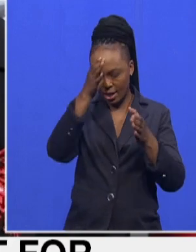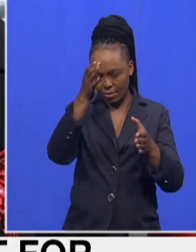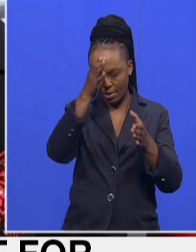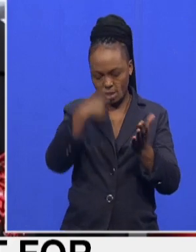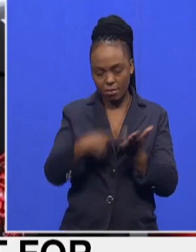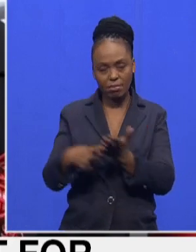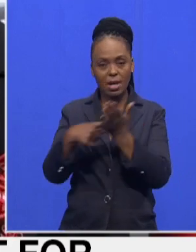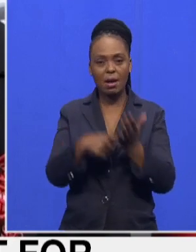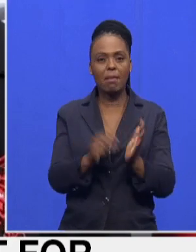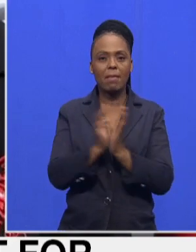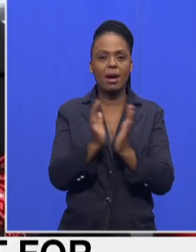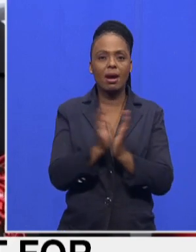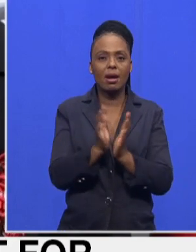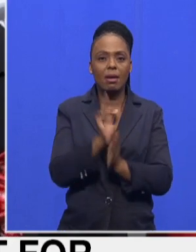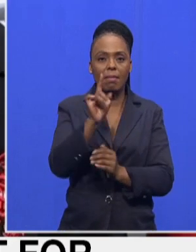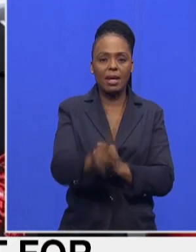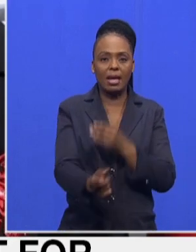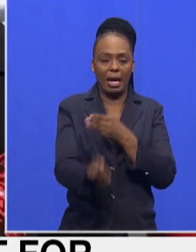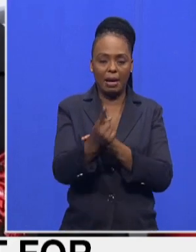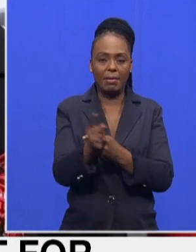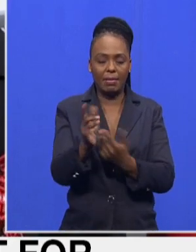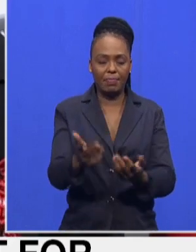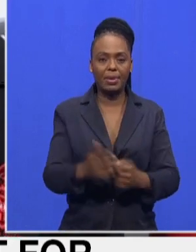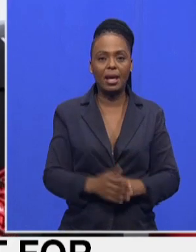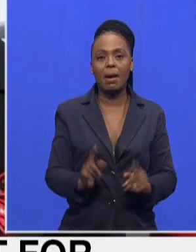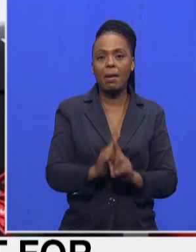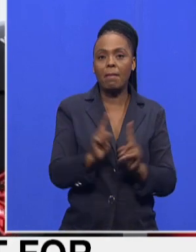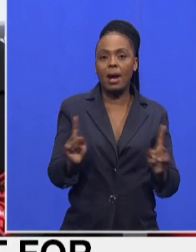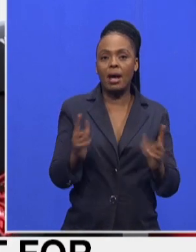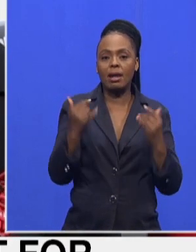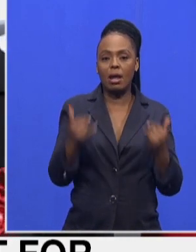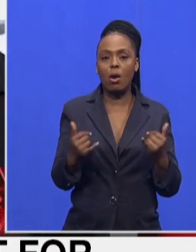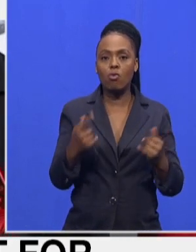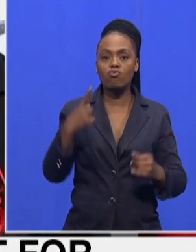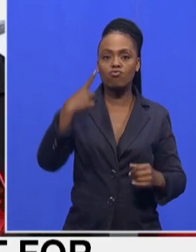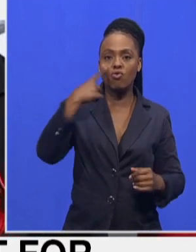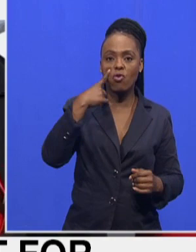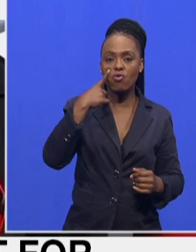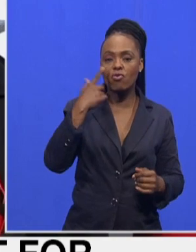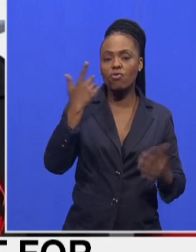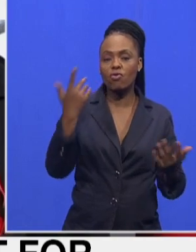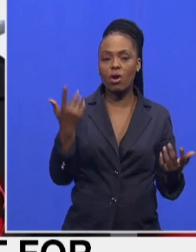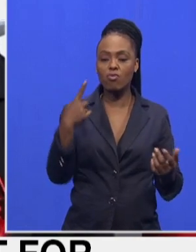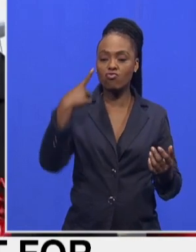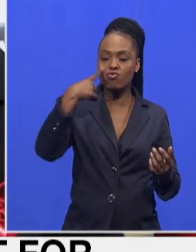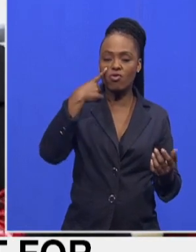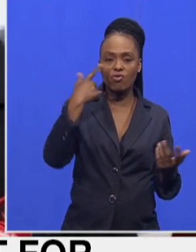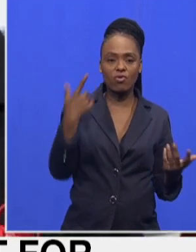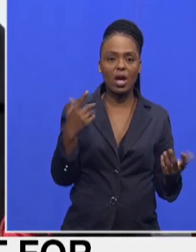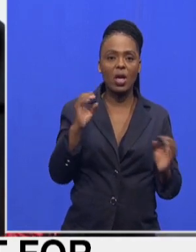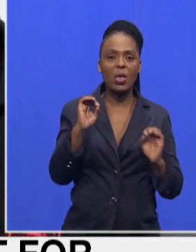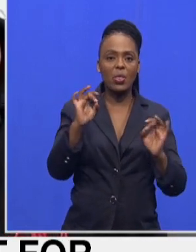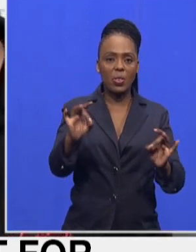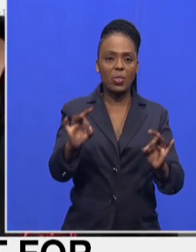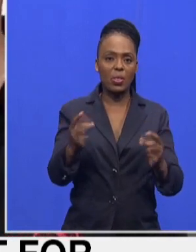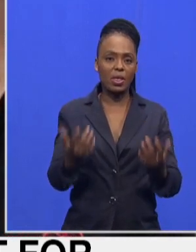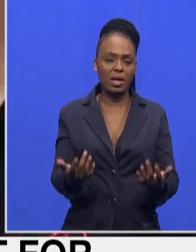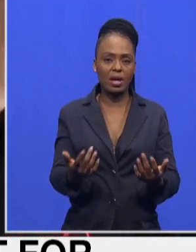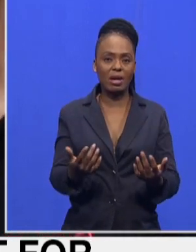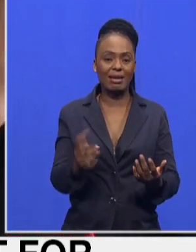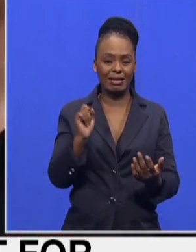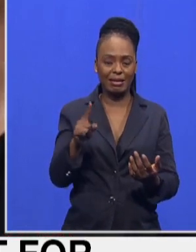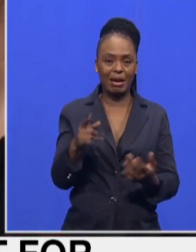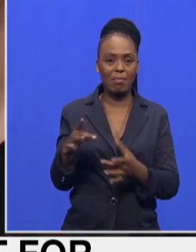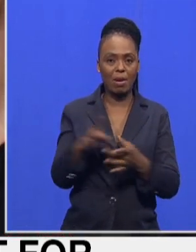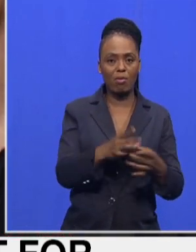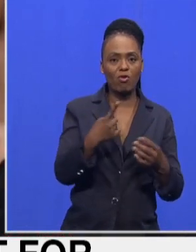made, but there hasn't been any proof, or rather to show us that those will be applied to students,